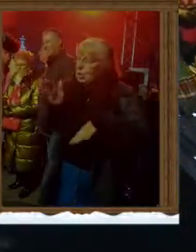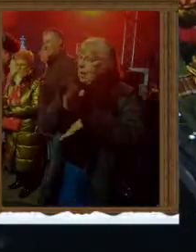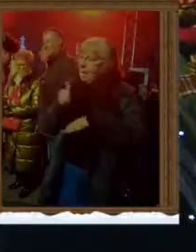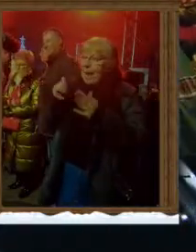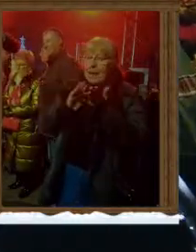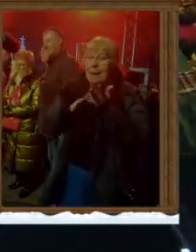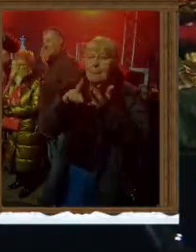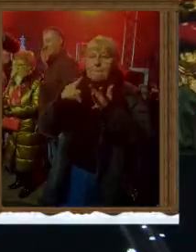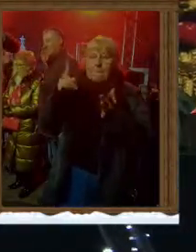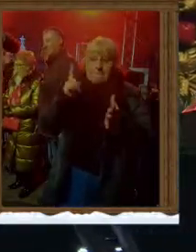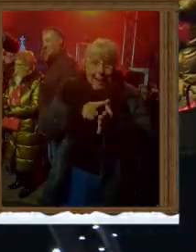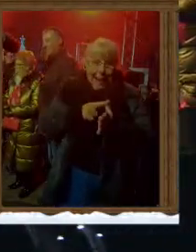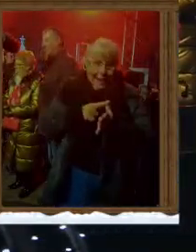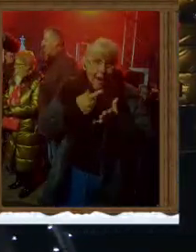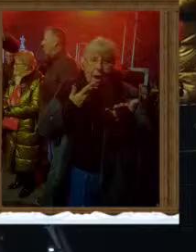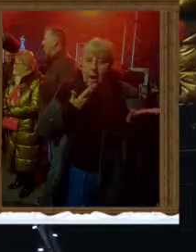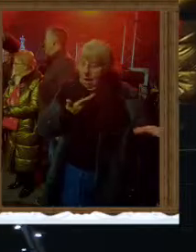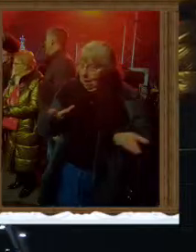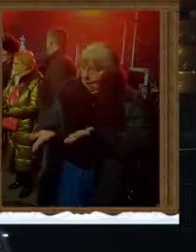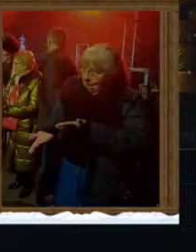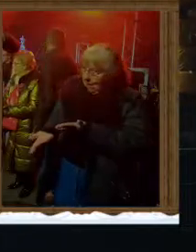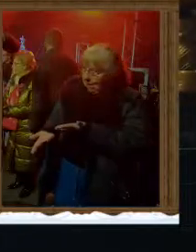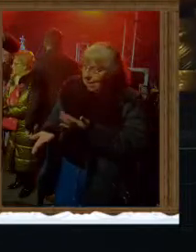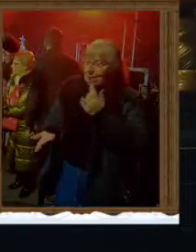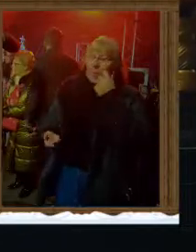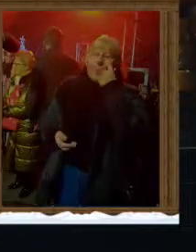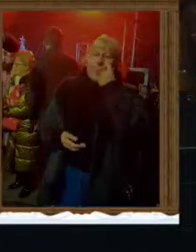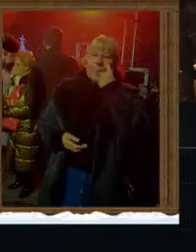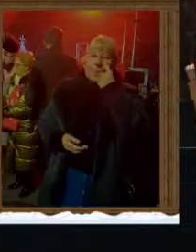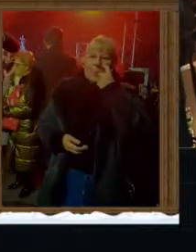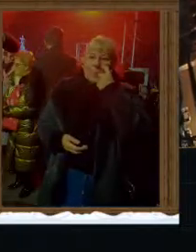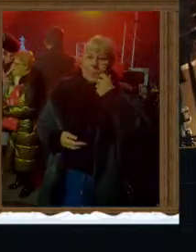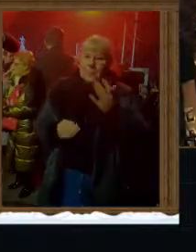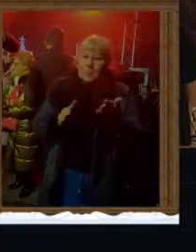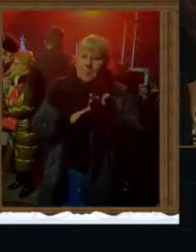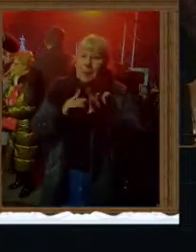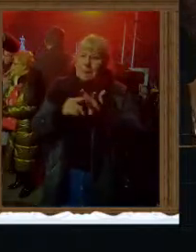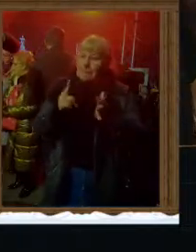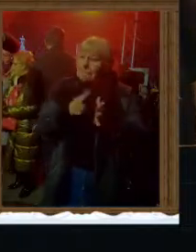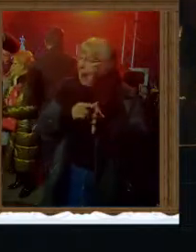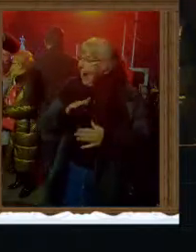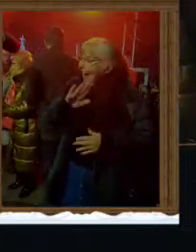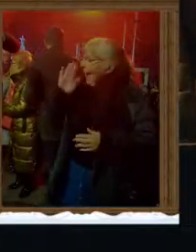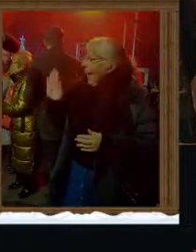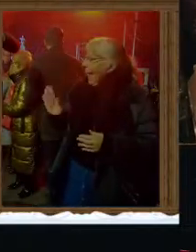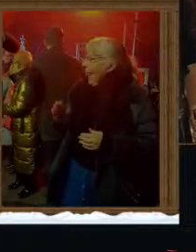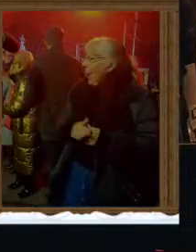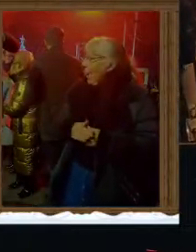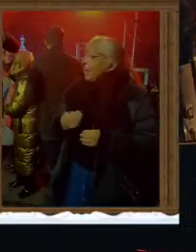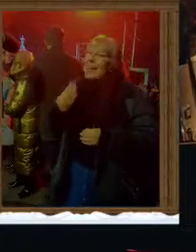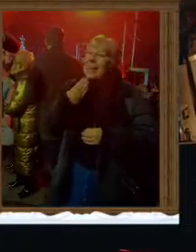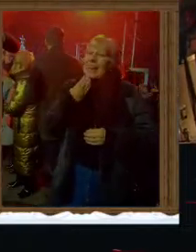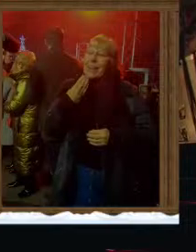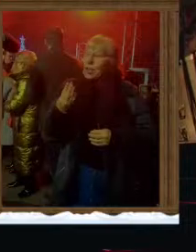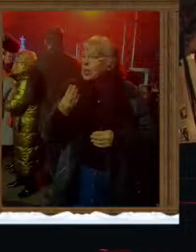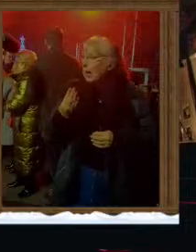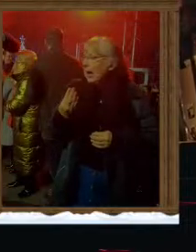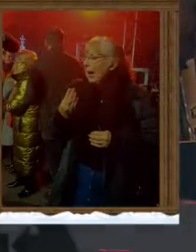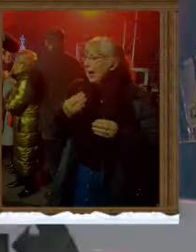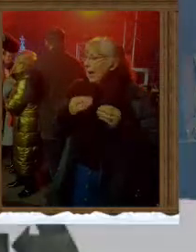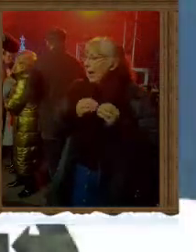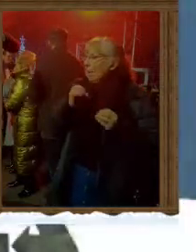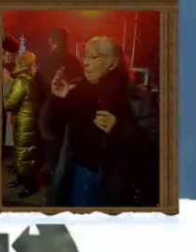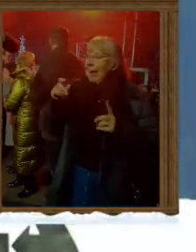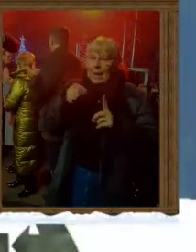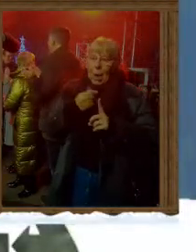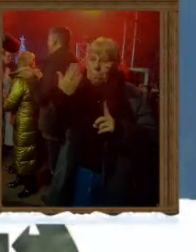Maya Broadbent to the stage. She is... Coming up, Maya. Hello, Maya. She is 9 years old from Ballyclare Primary School,